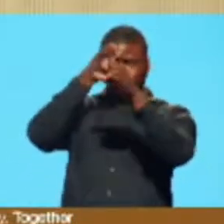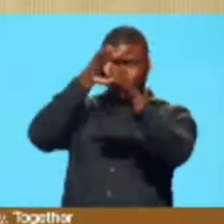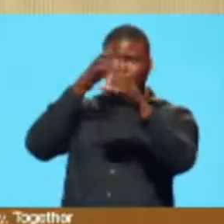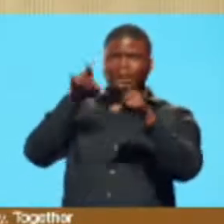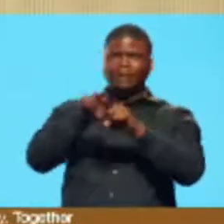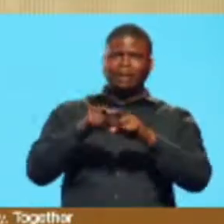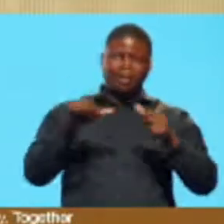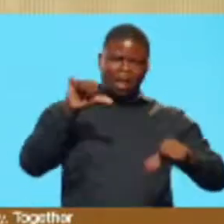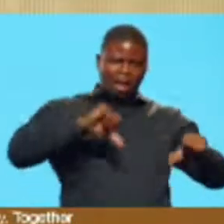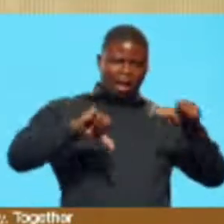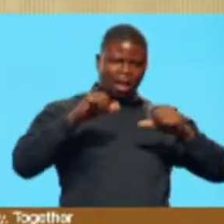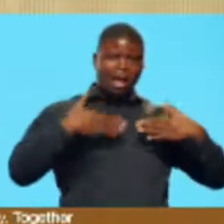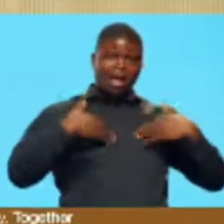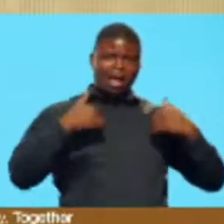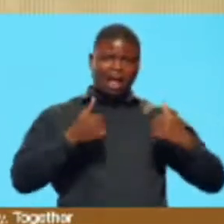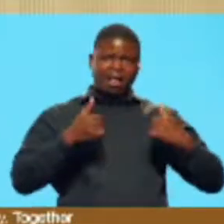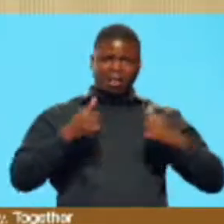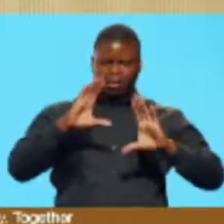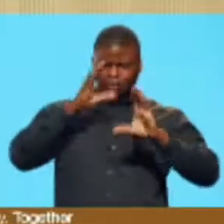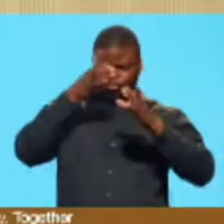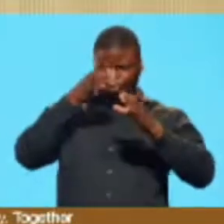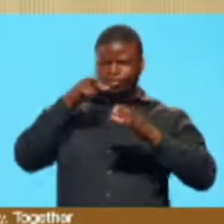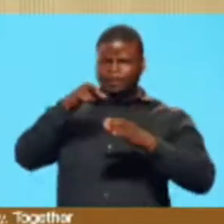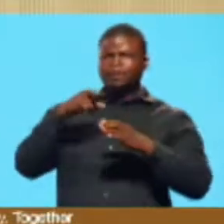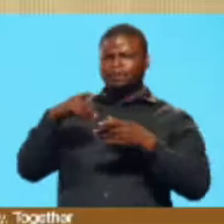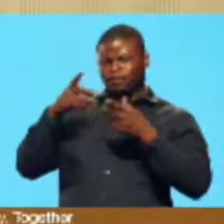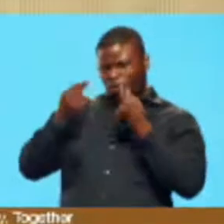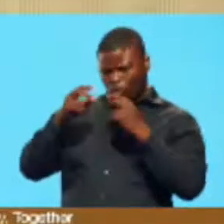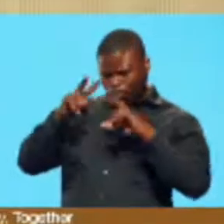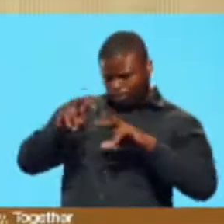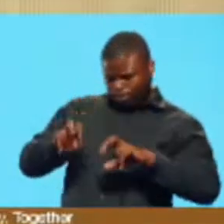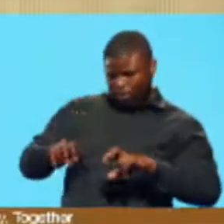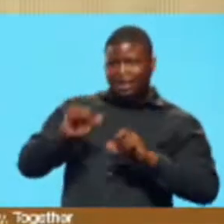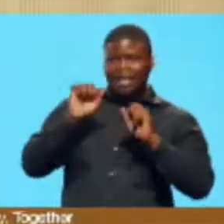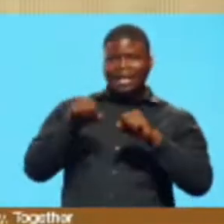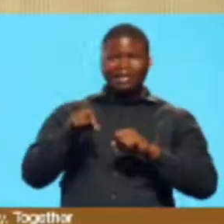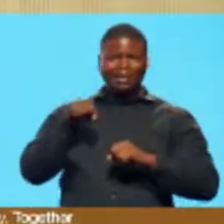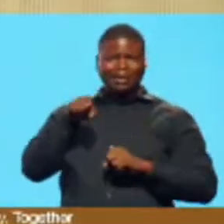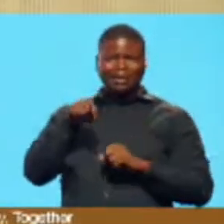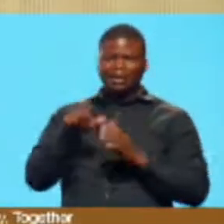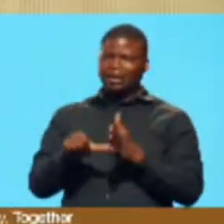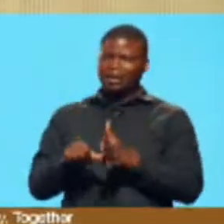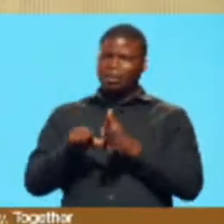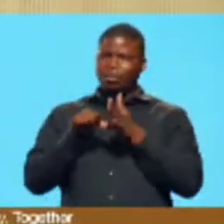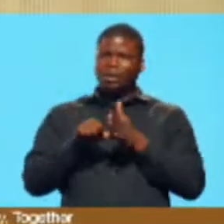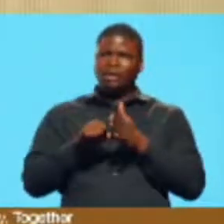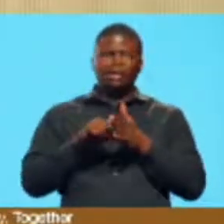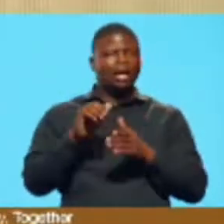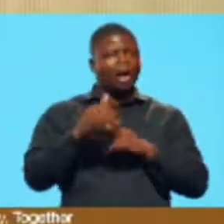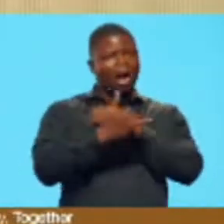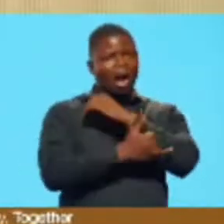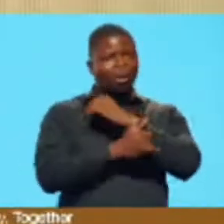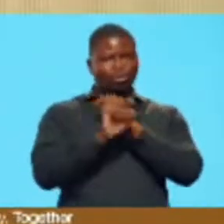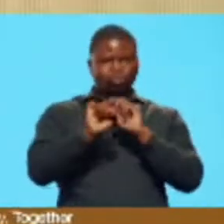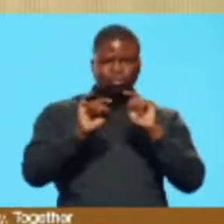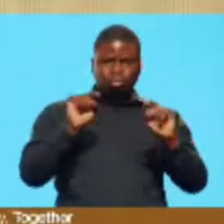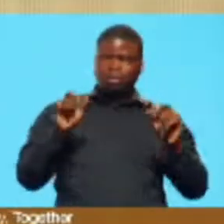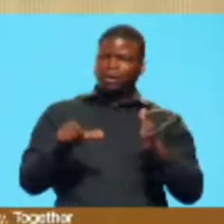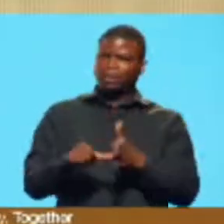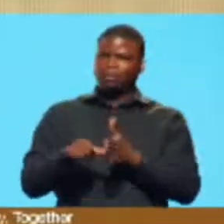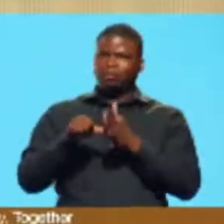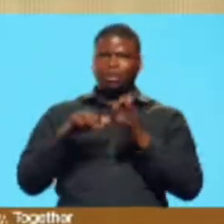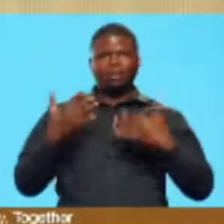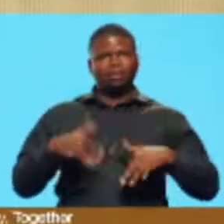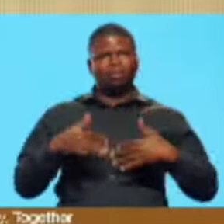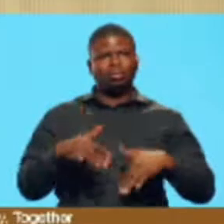scientists. It is a potential growth in the country, the economic result from the change of the